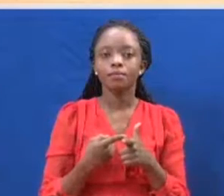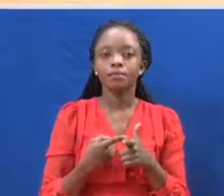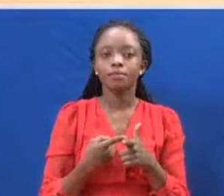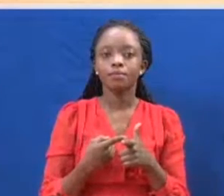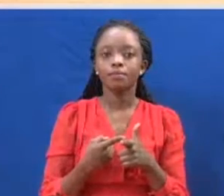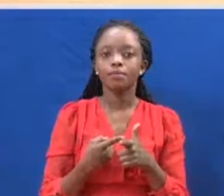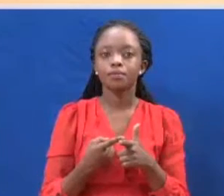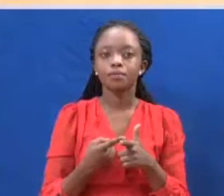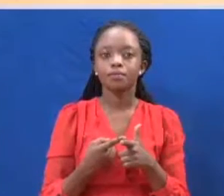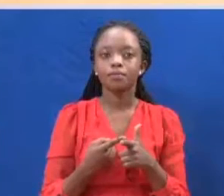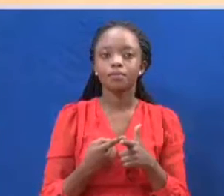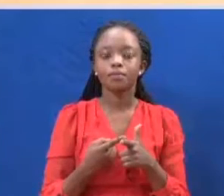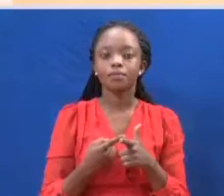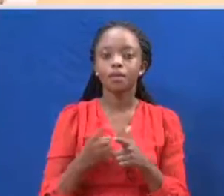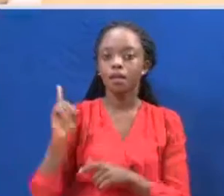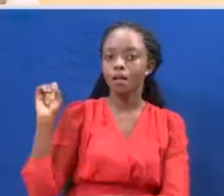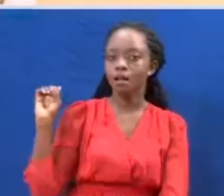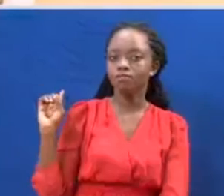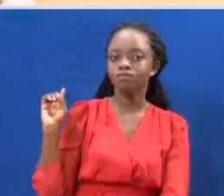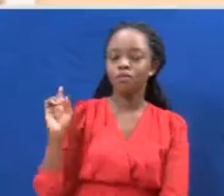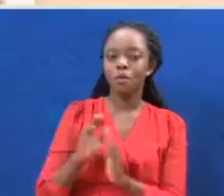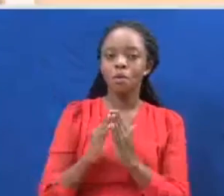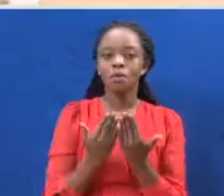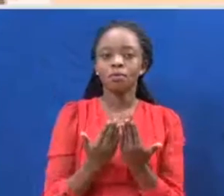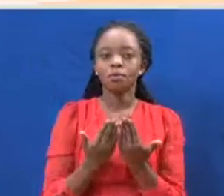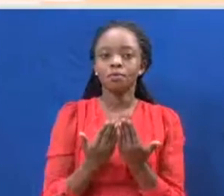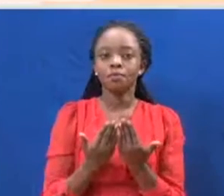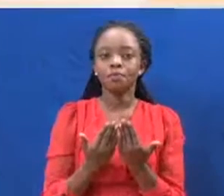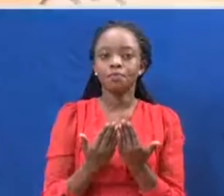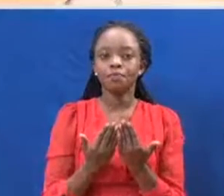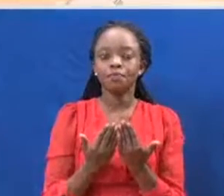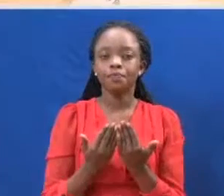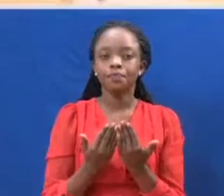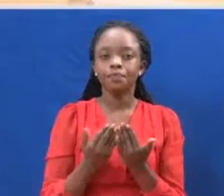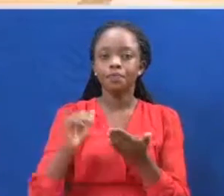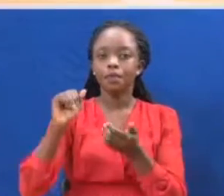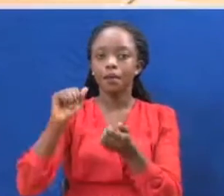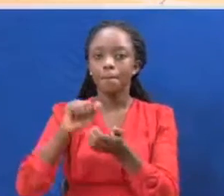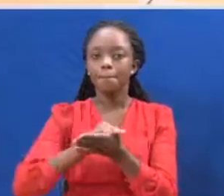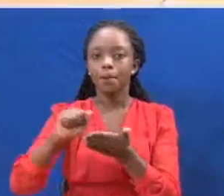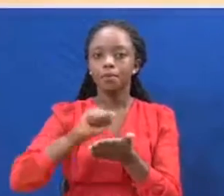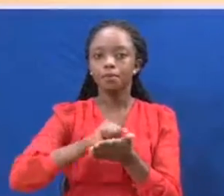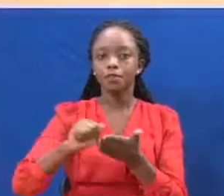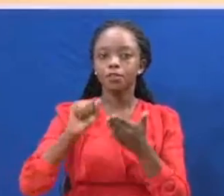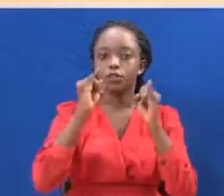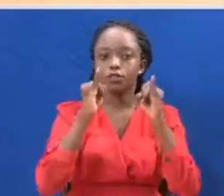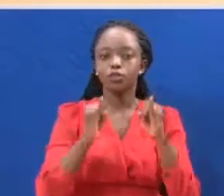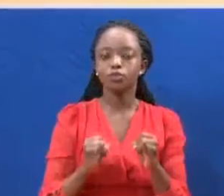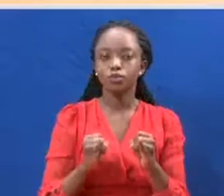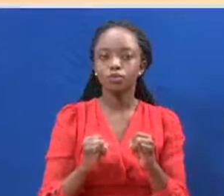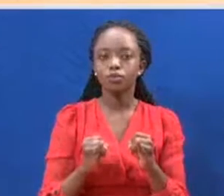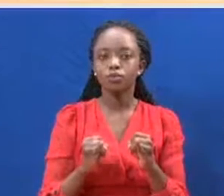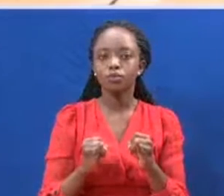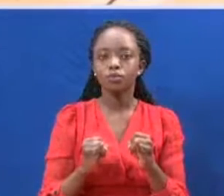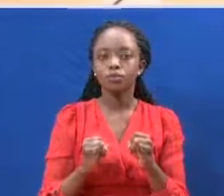Probability Distribution of a Single Random Variable. This was published by New Age. New